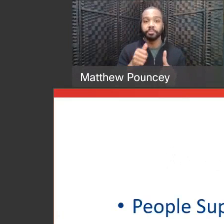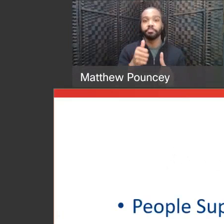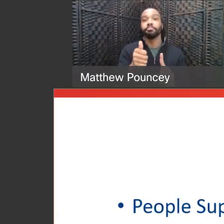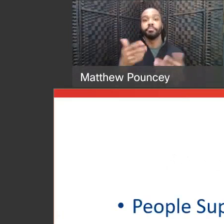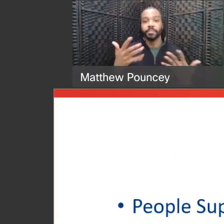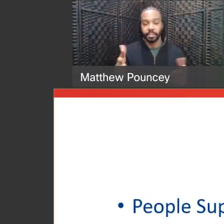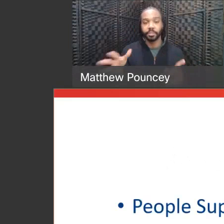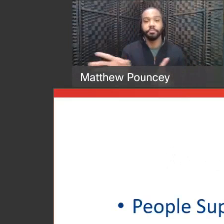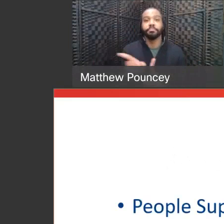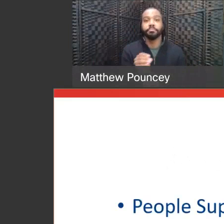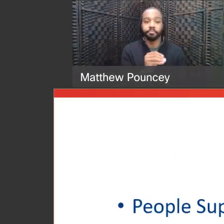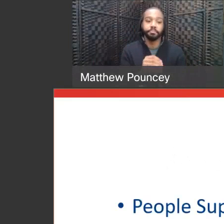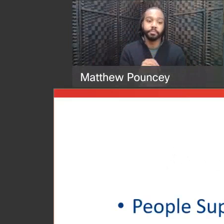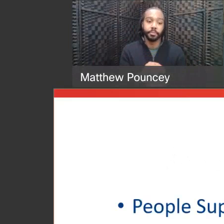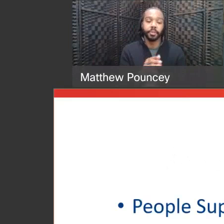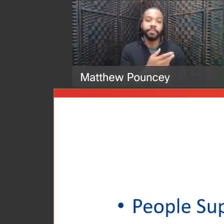their vaccinations,